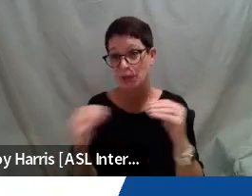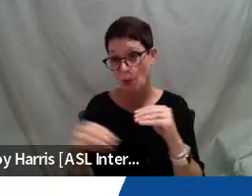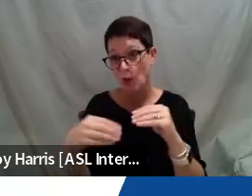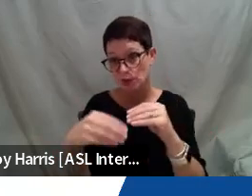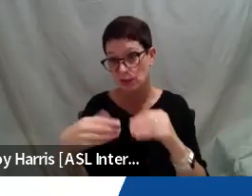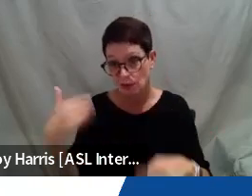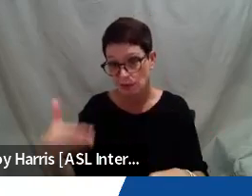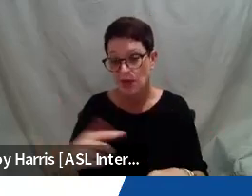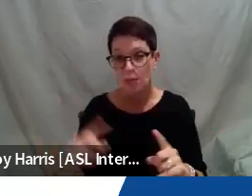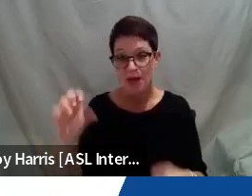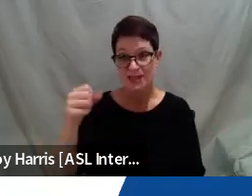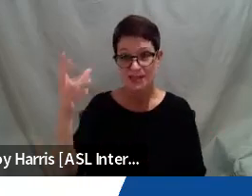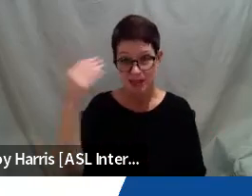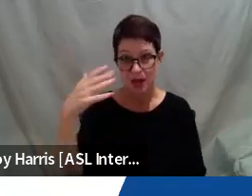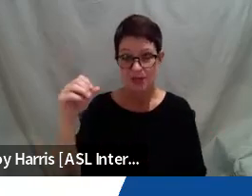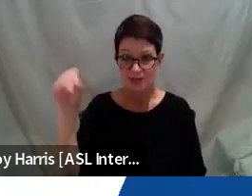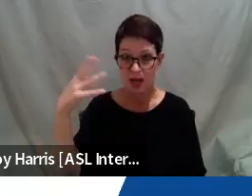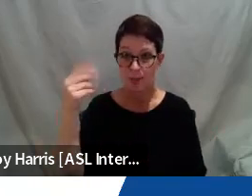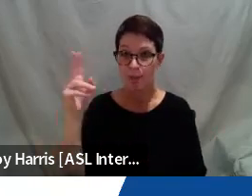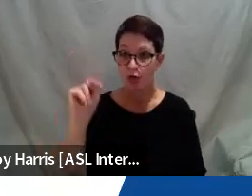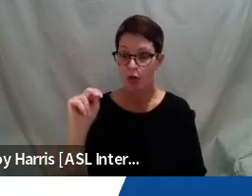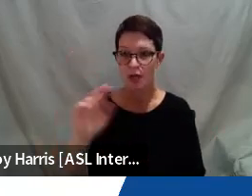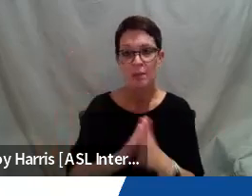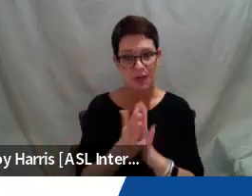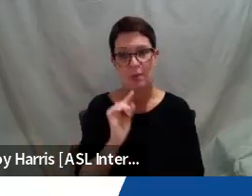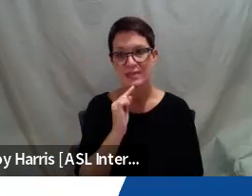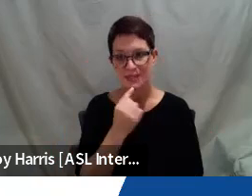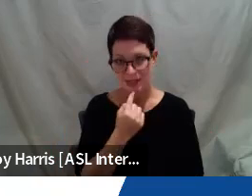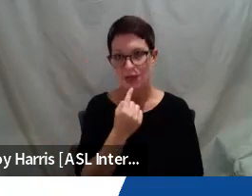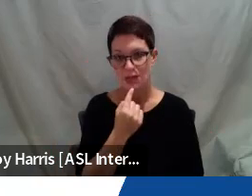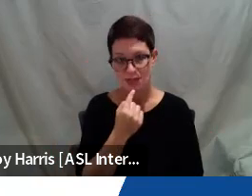But sunburn can actually become a more serious